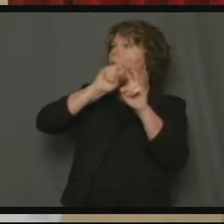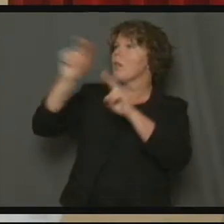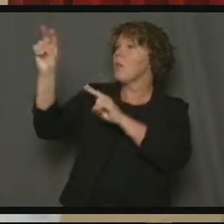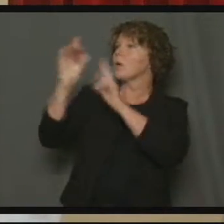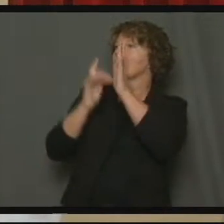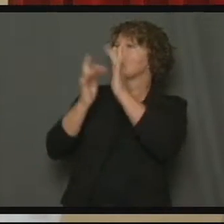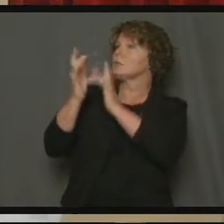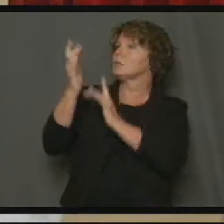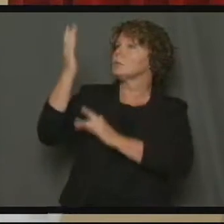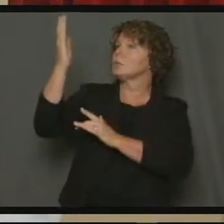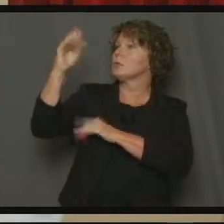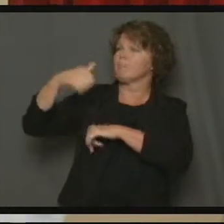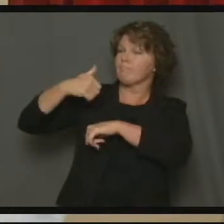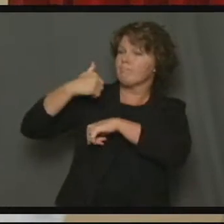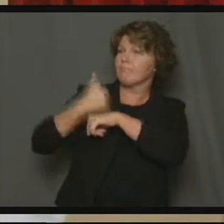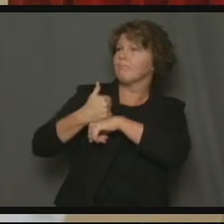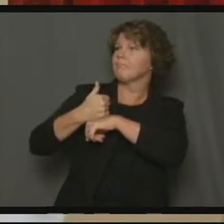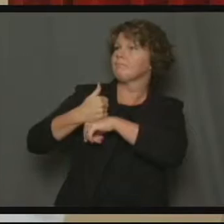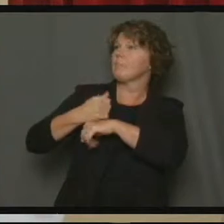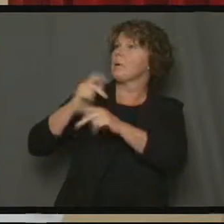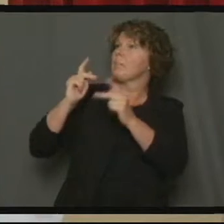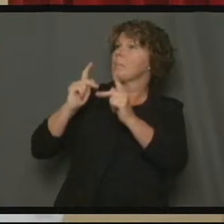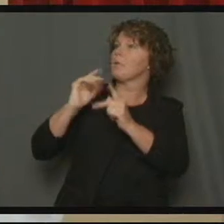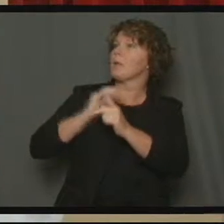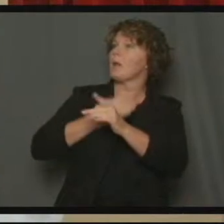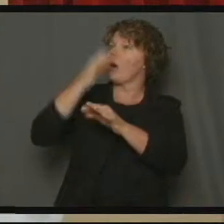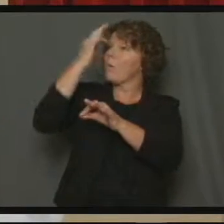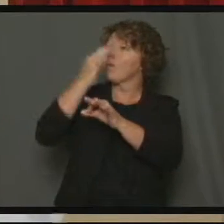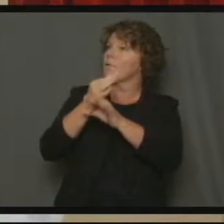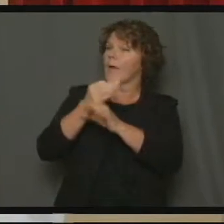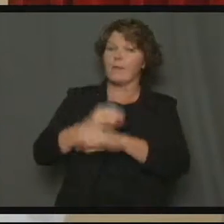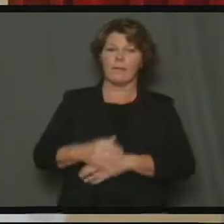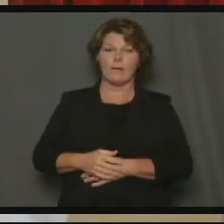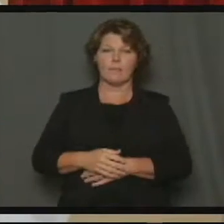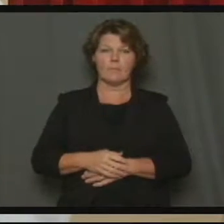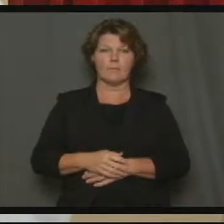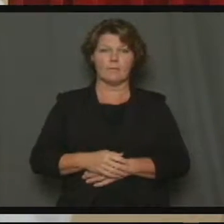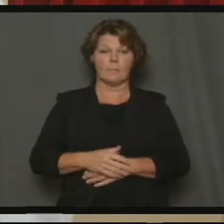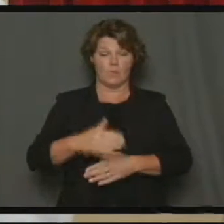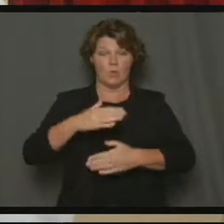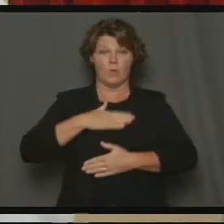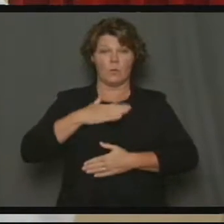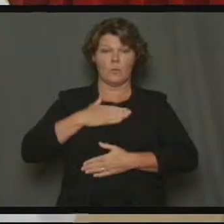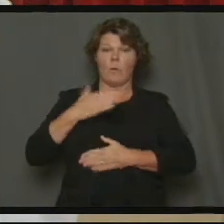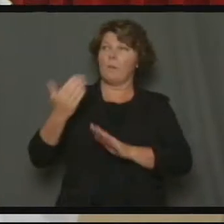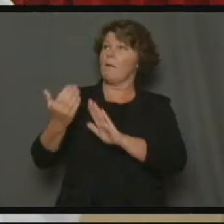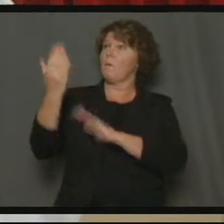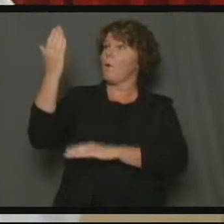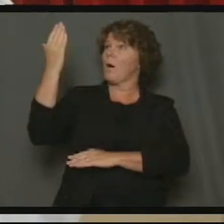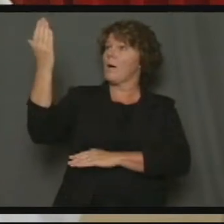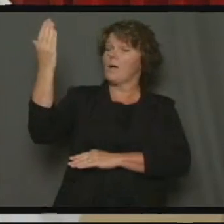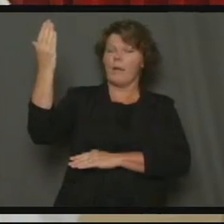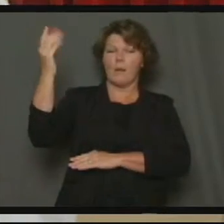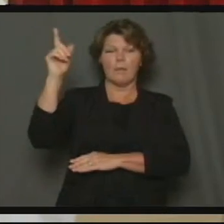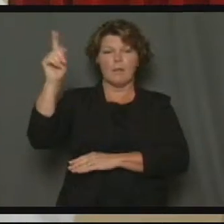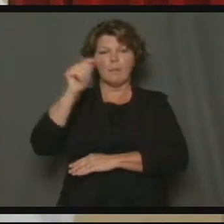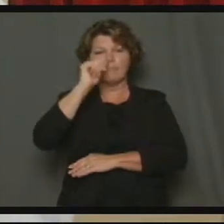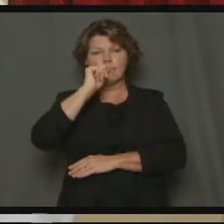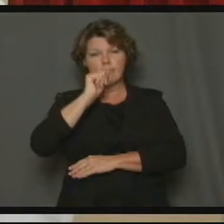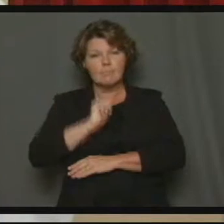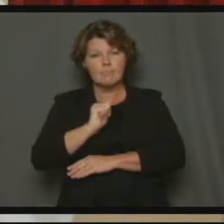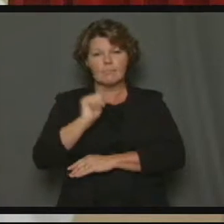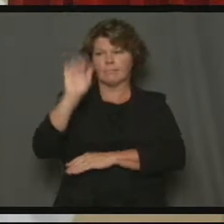and perfecter of our faith, who for the joy that was set before him endured the